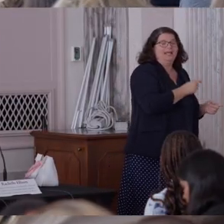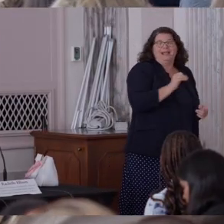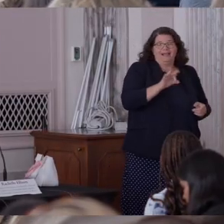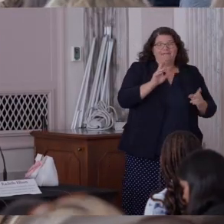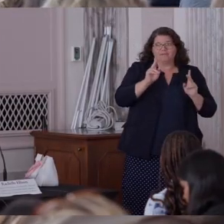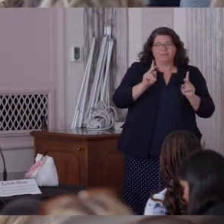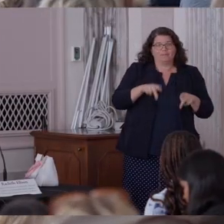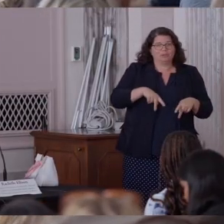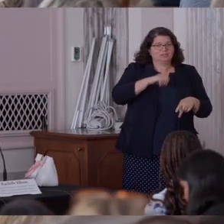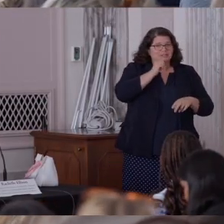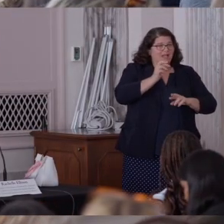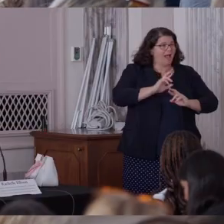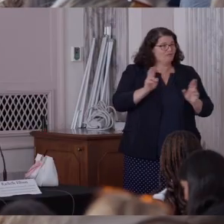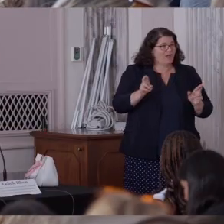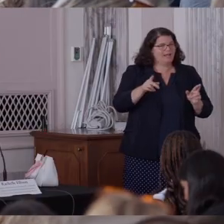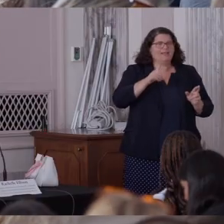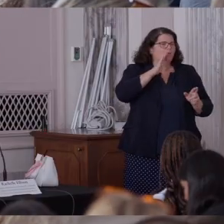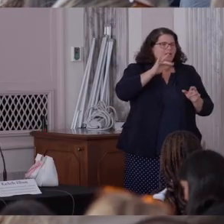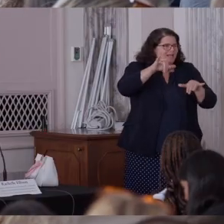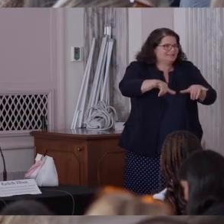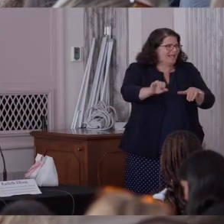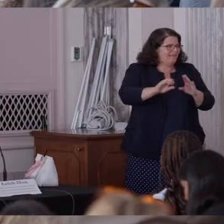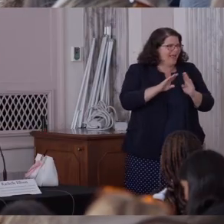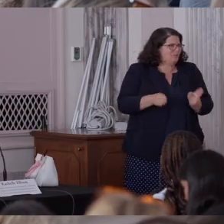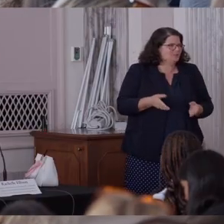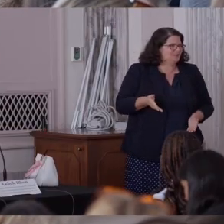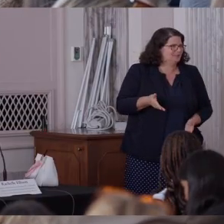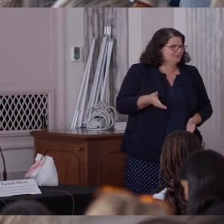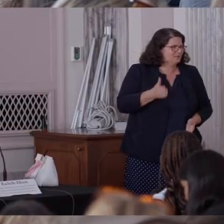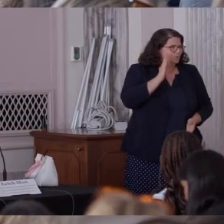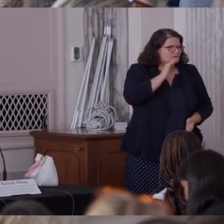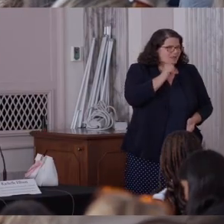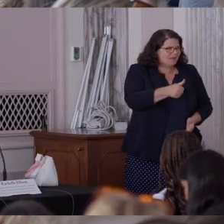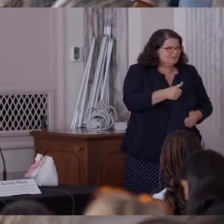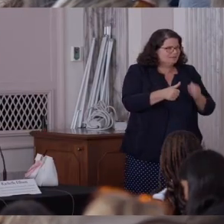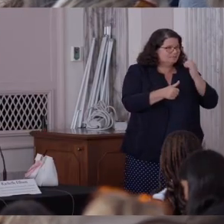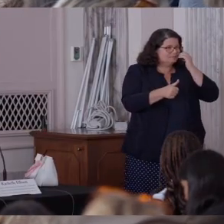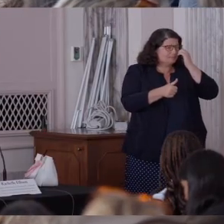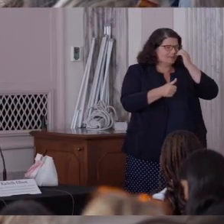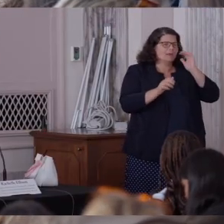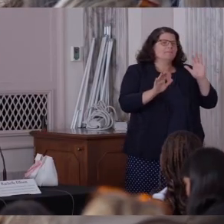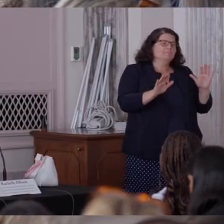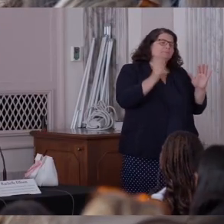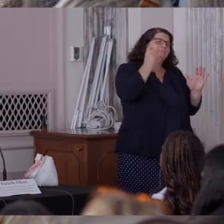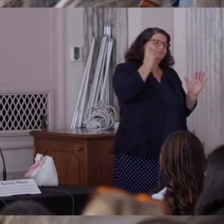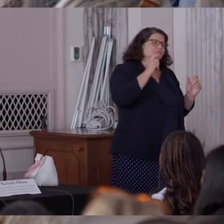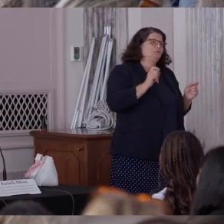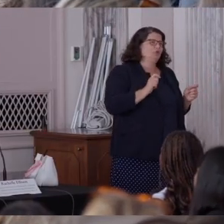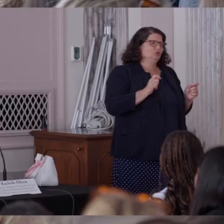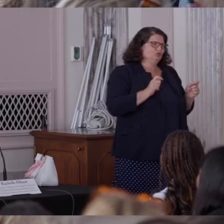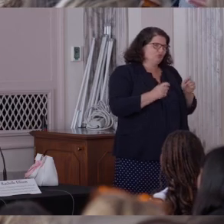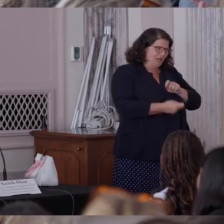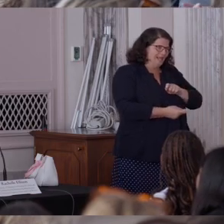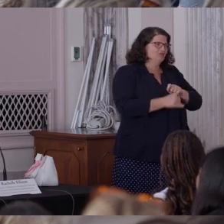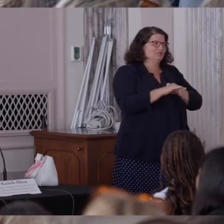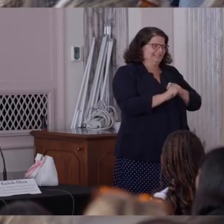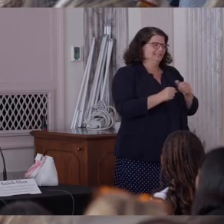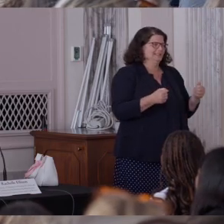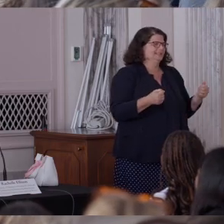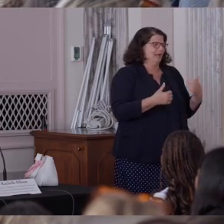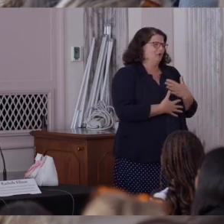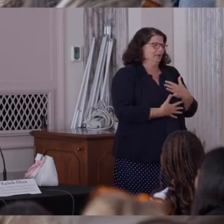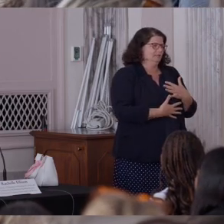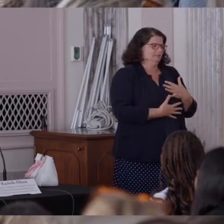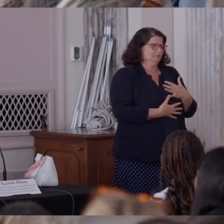disorders, they're not going to stay in housing, because change is scary. And I'm the first person to say I was